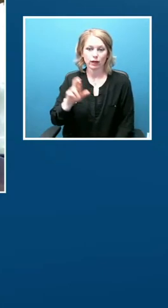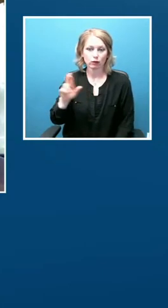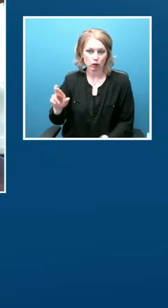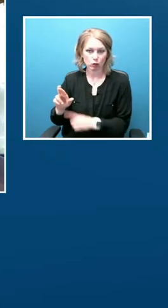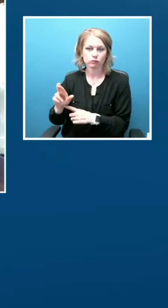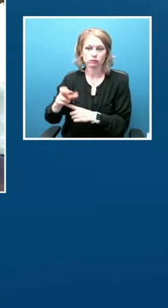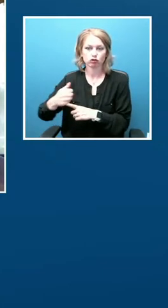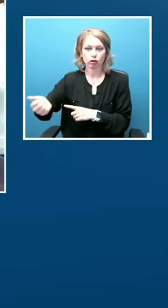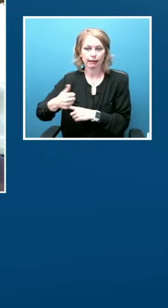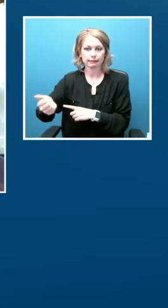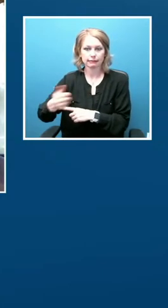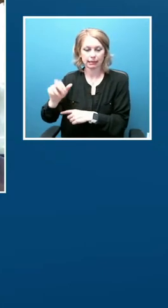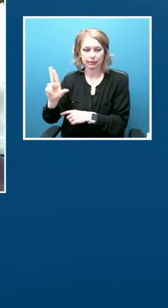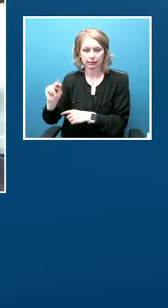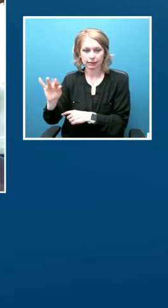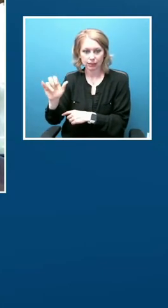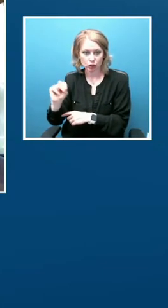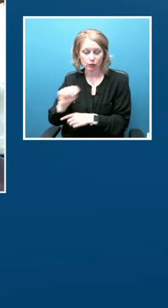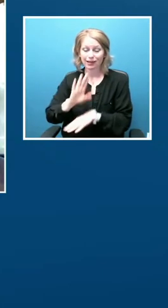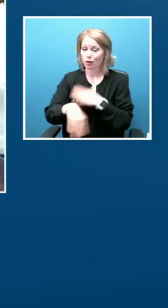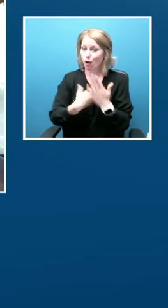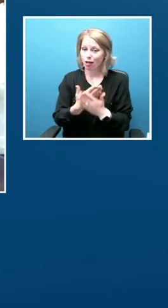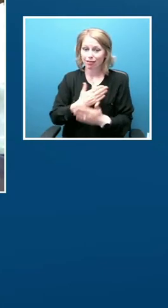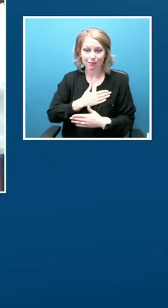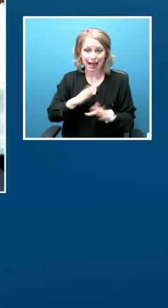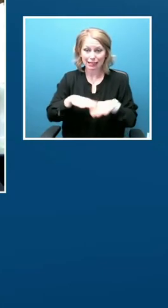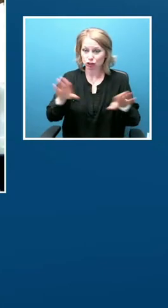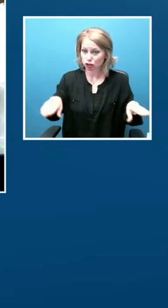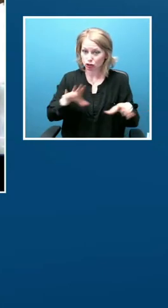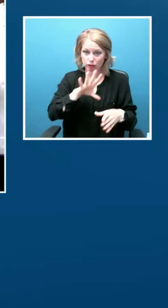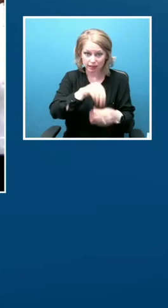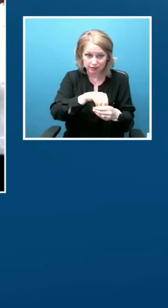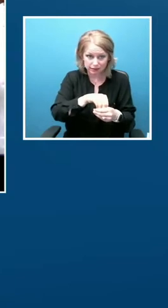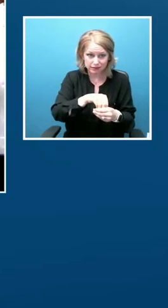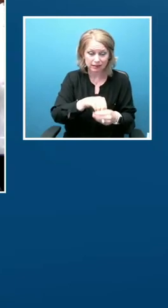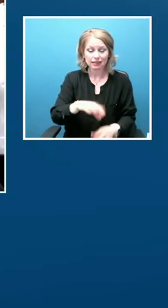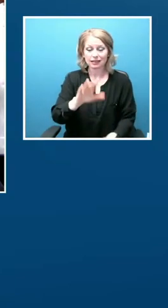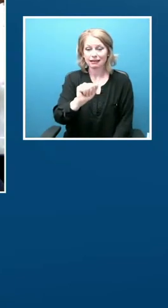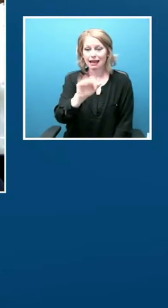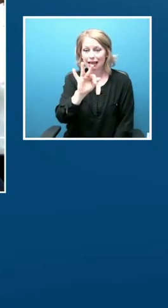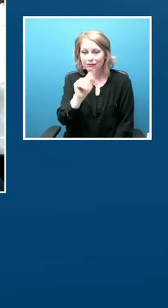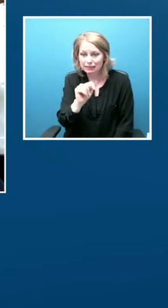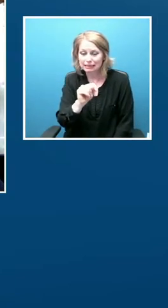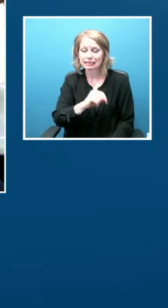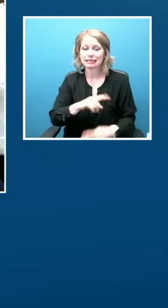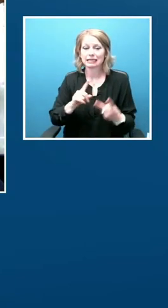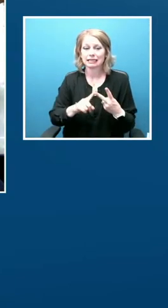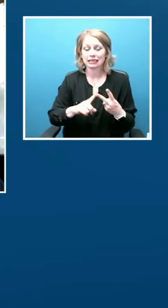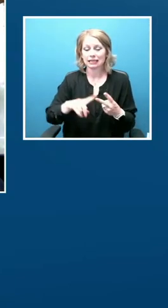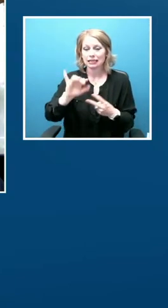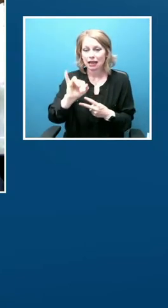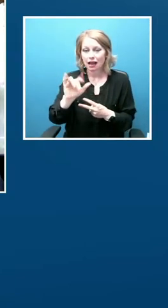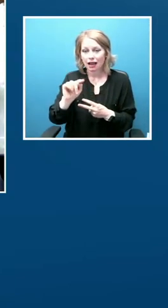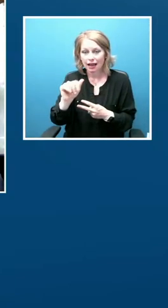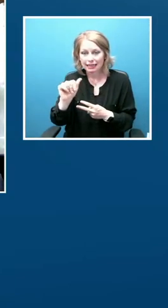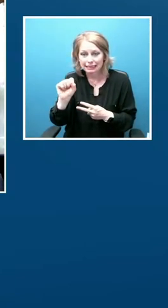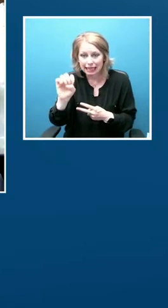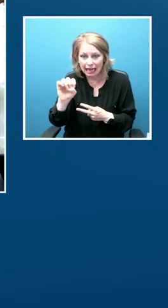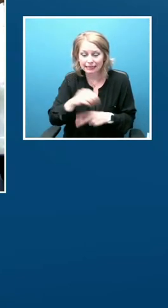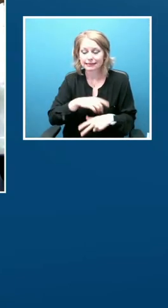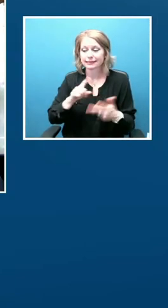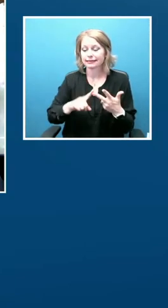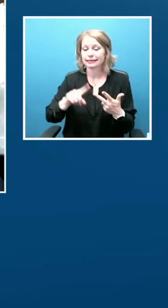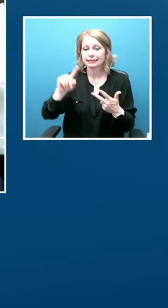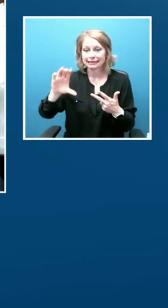All of my children belong to a labor union, the IBEW, the AFT, the ITASI, the CWA.